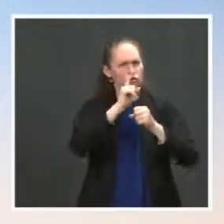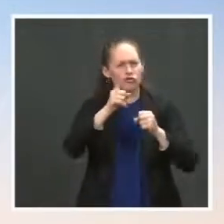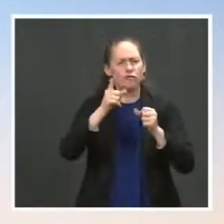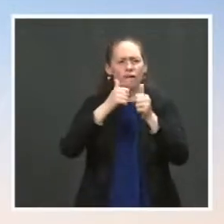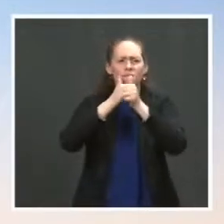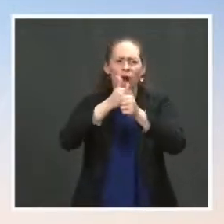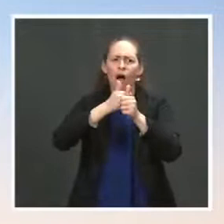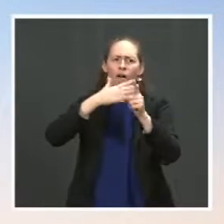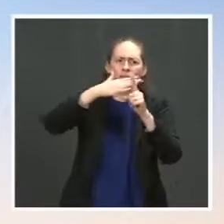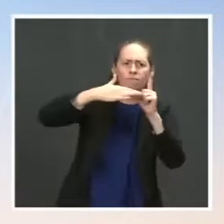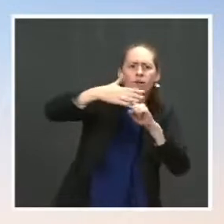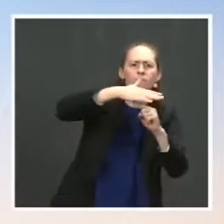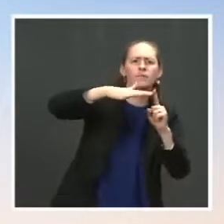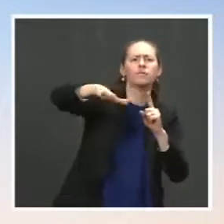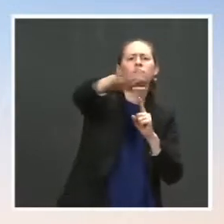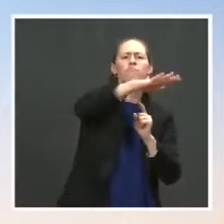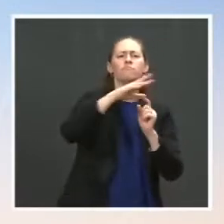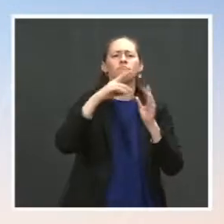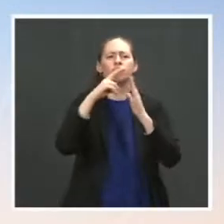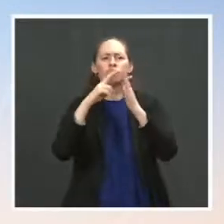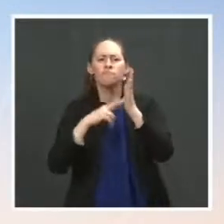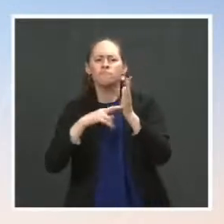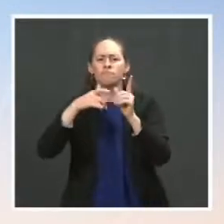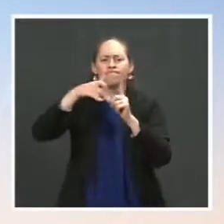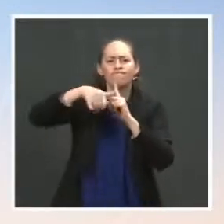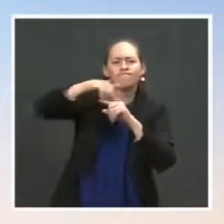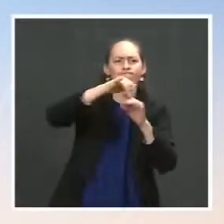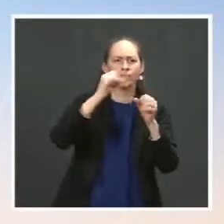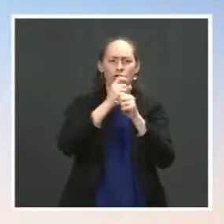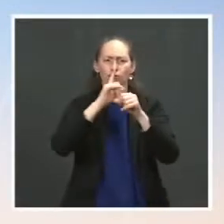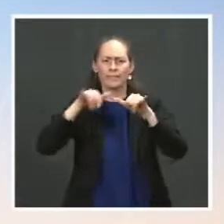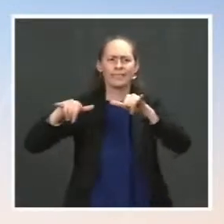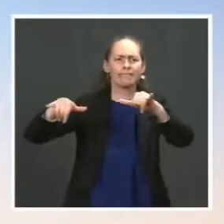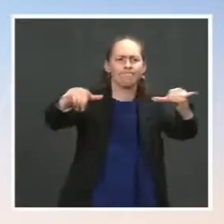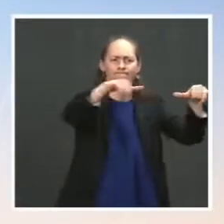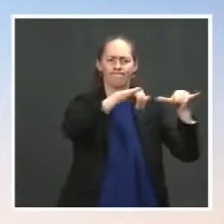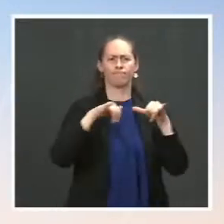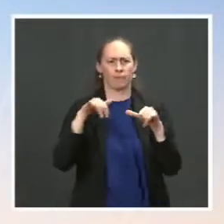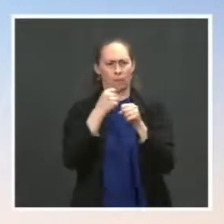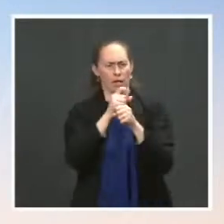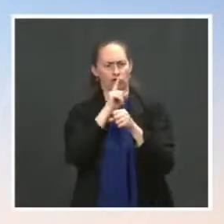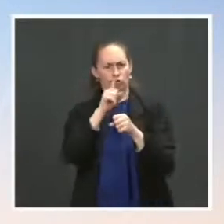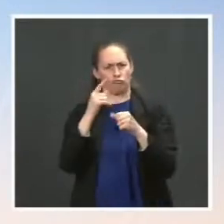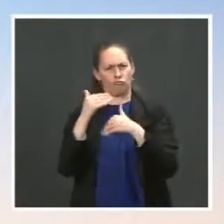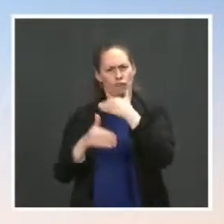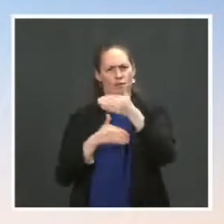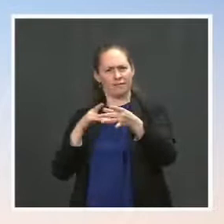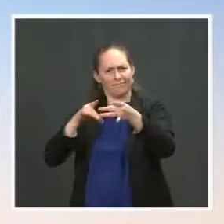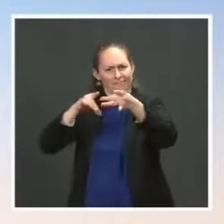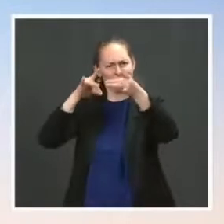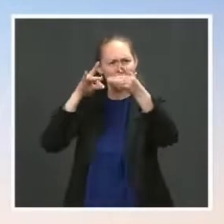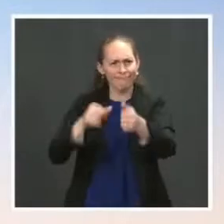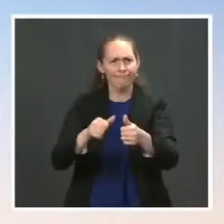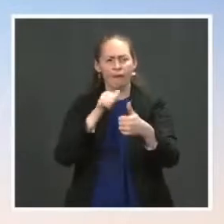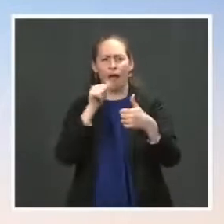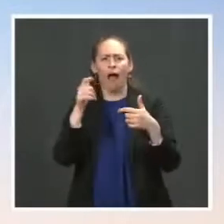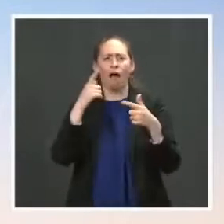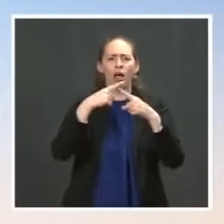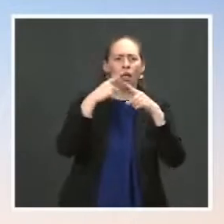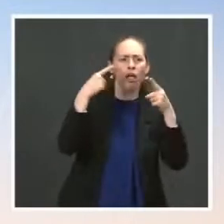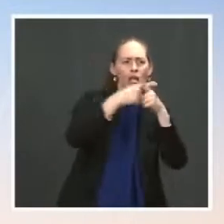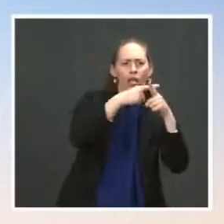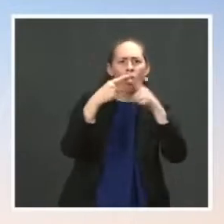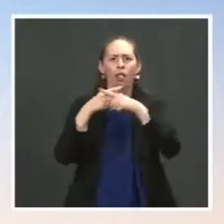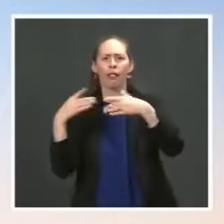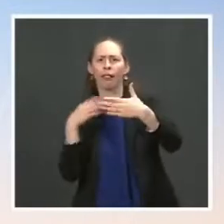think we can find ways to make sure that the process is more efficient, to look for duplication and try to root that out. And that's going to be